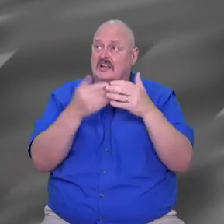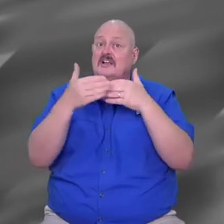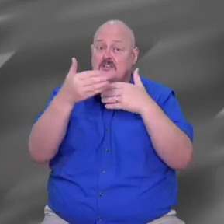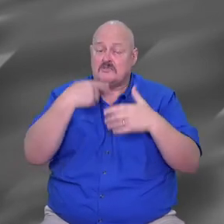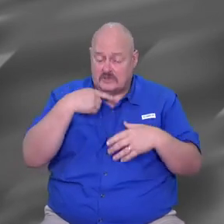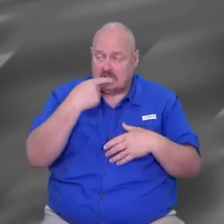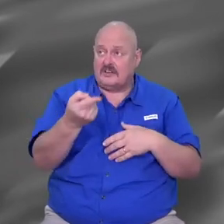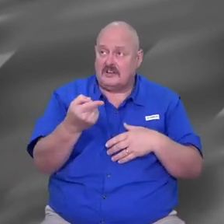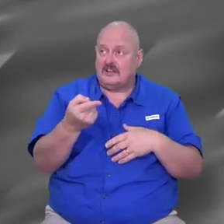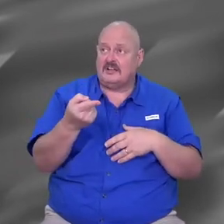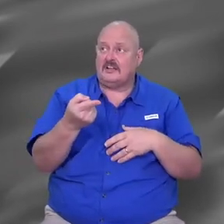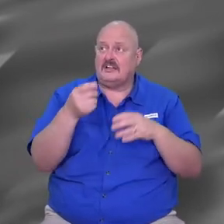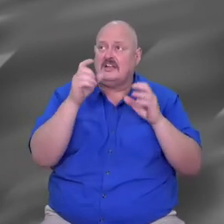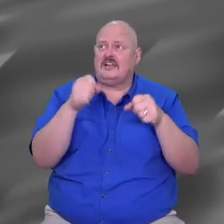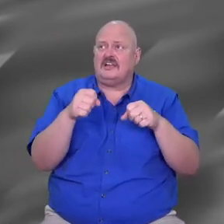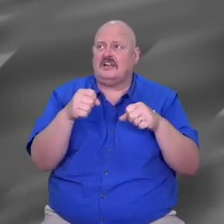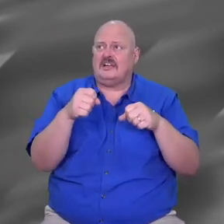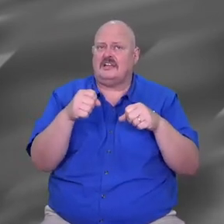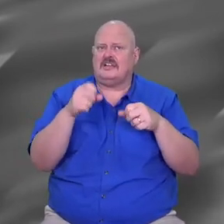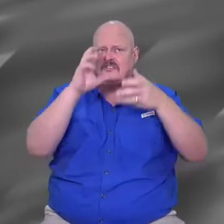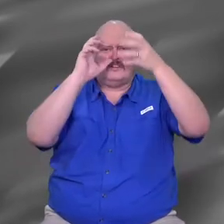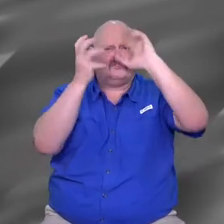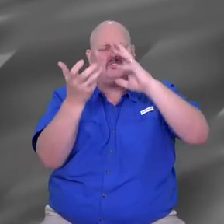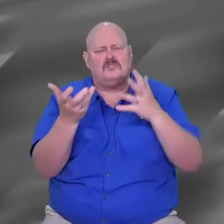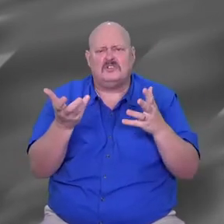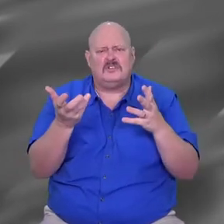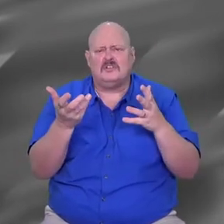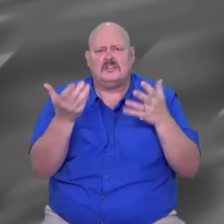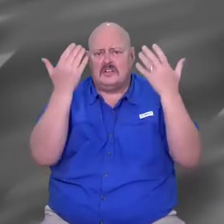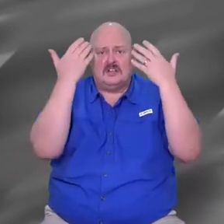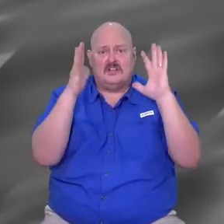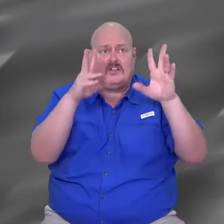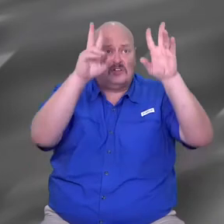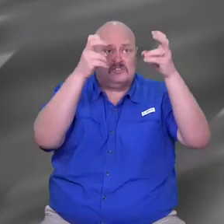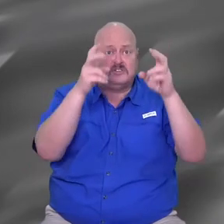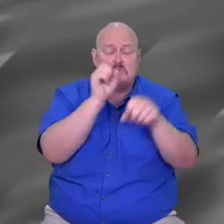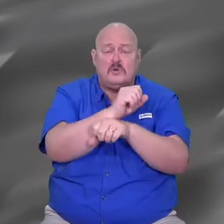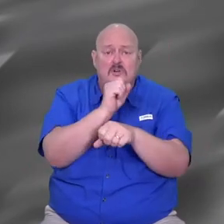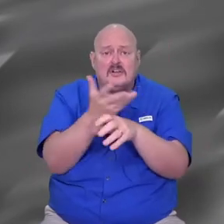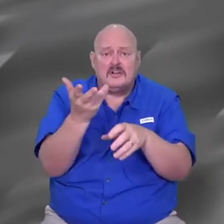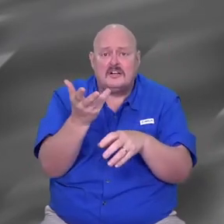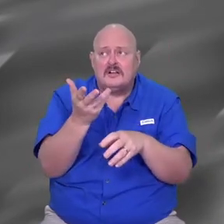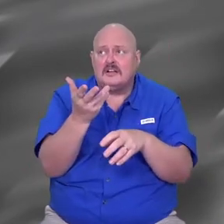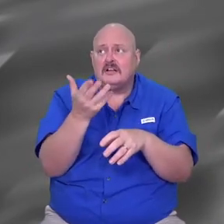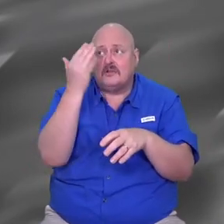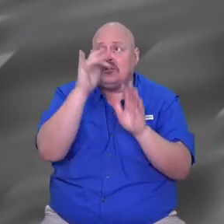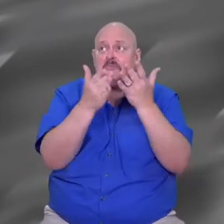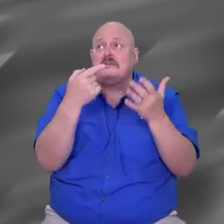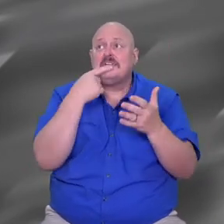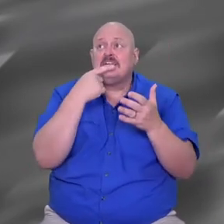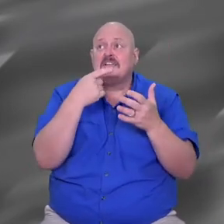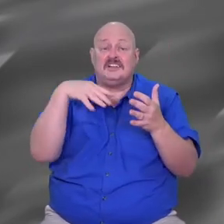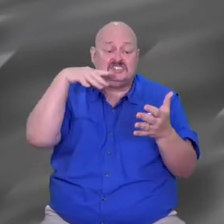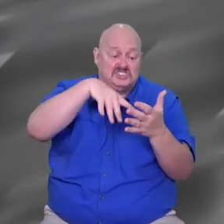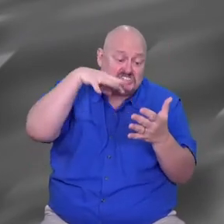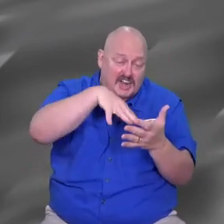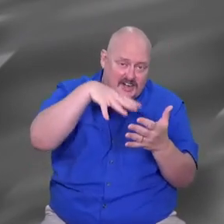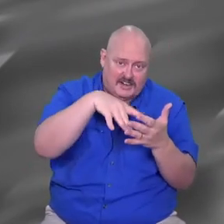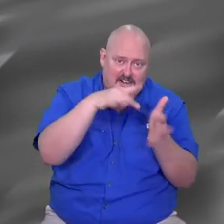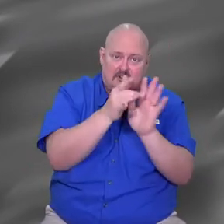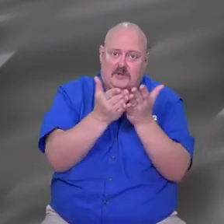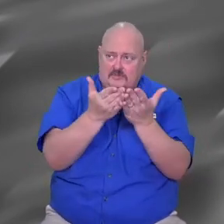confess, it can get a little confusing because you don't know what subject matter you're dealing with. That's why the Bible says to study the Word